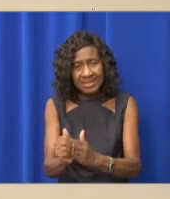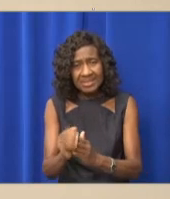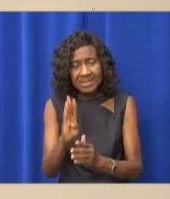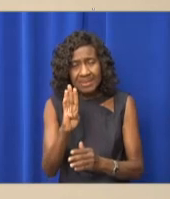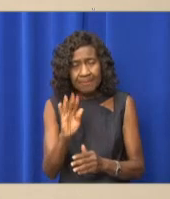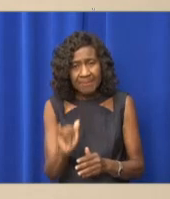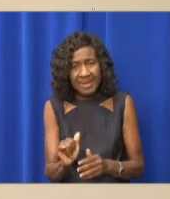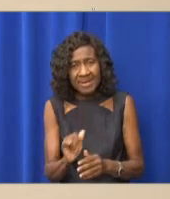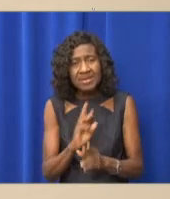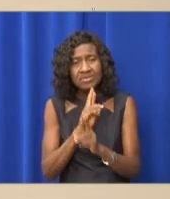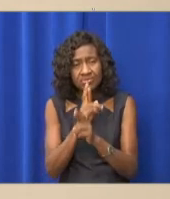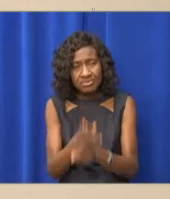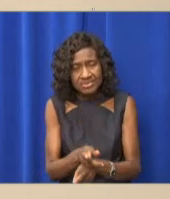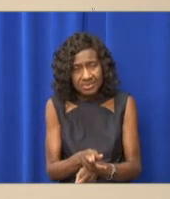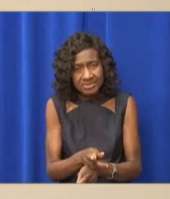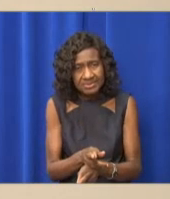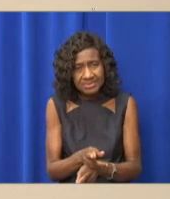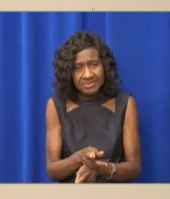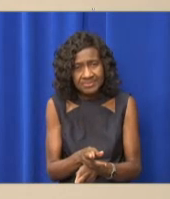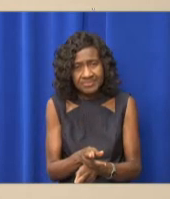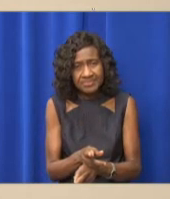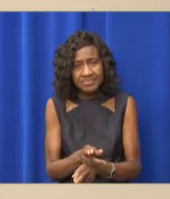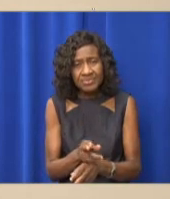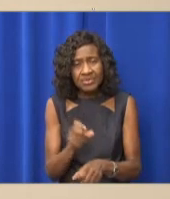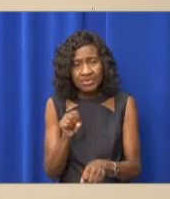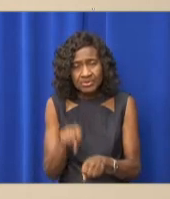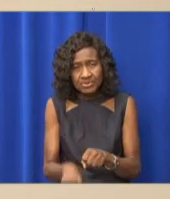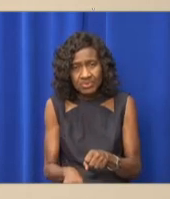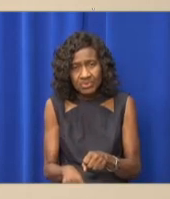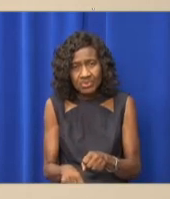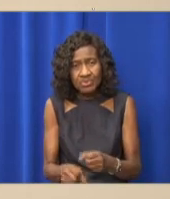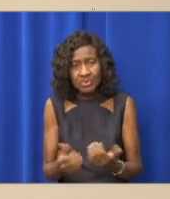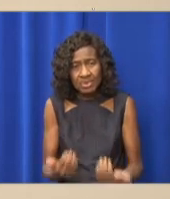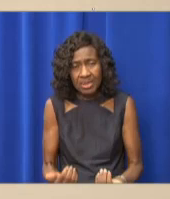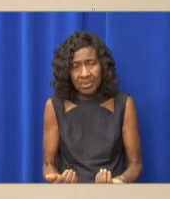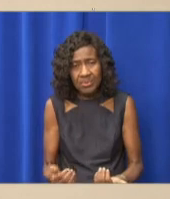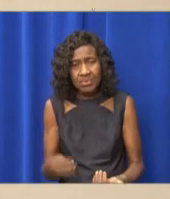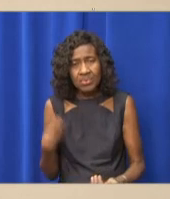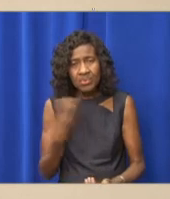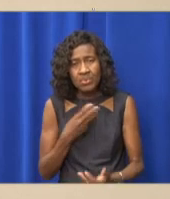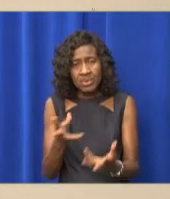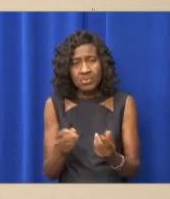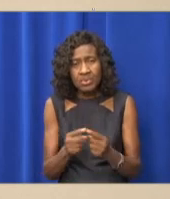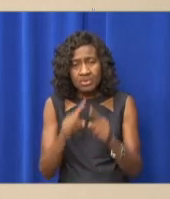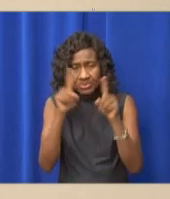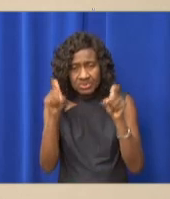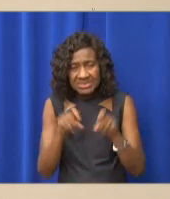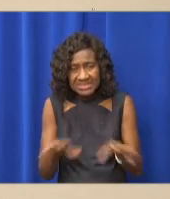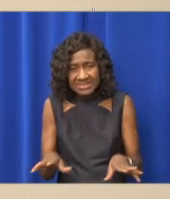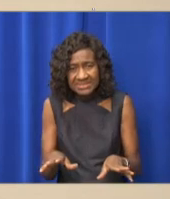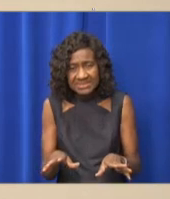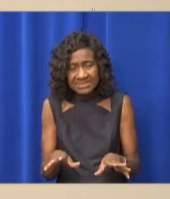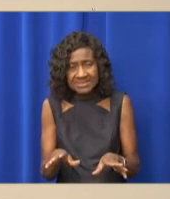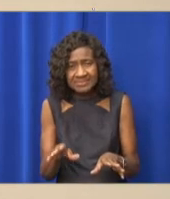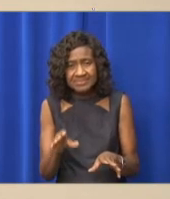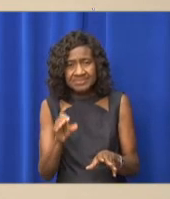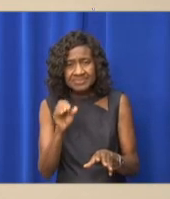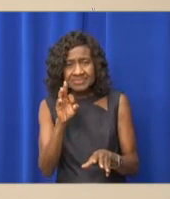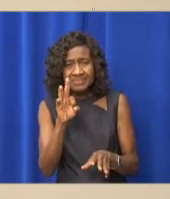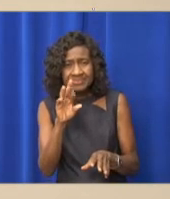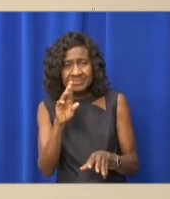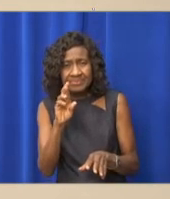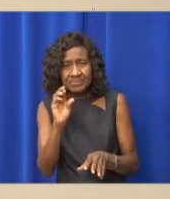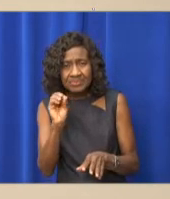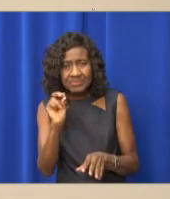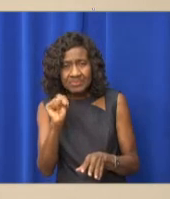the thrust now to test frontline personnel. And frankly, the results